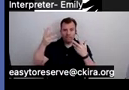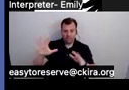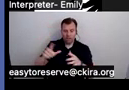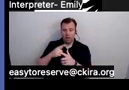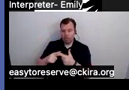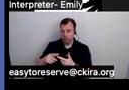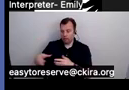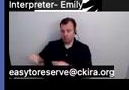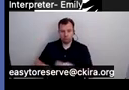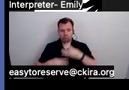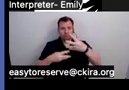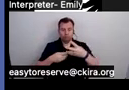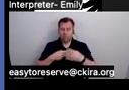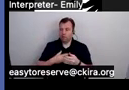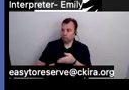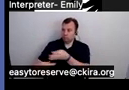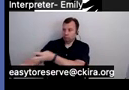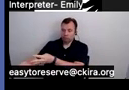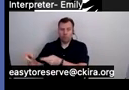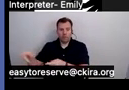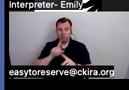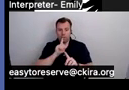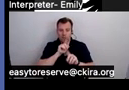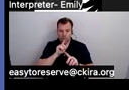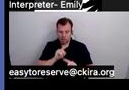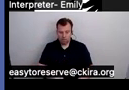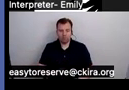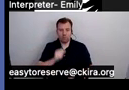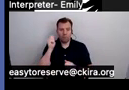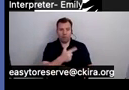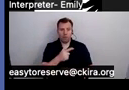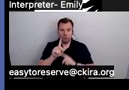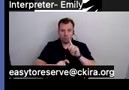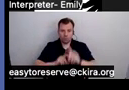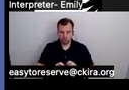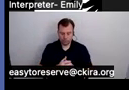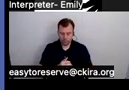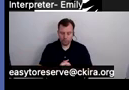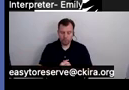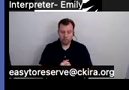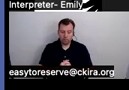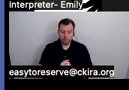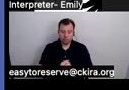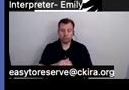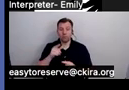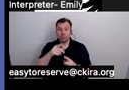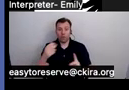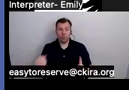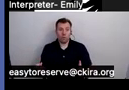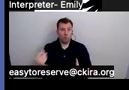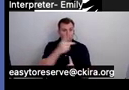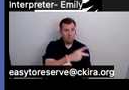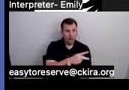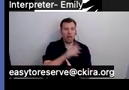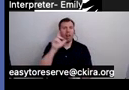that point, I'll share them with our speaker and give him a chance to respond. Additionally, if you would like to go back and watch today's session